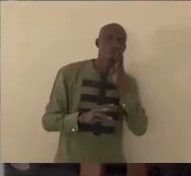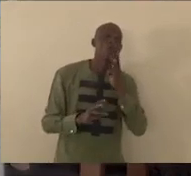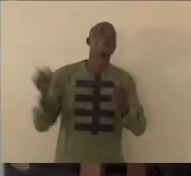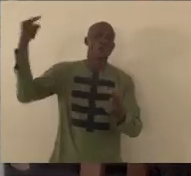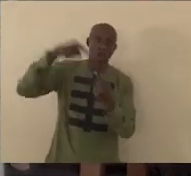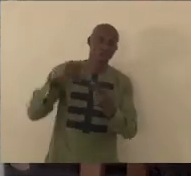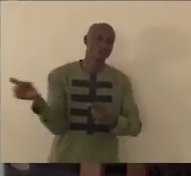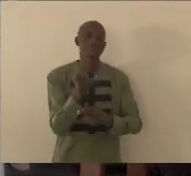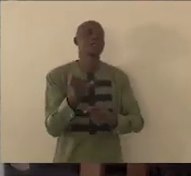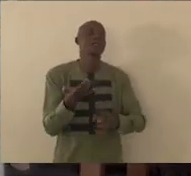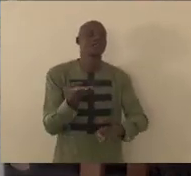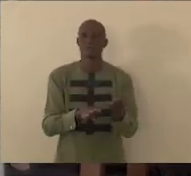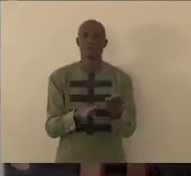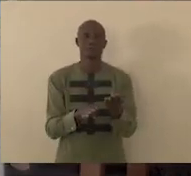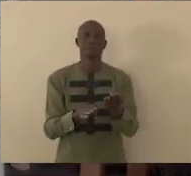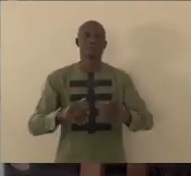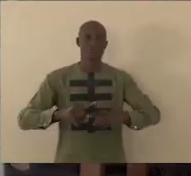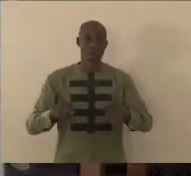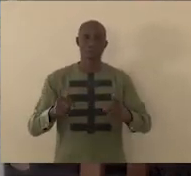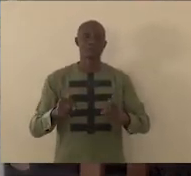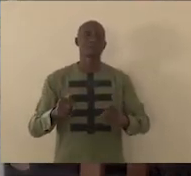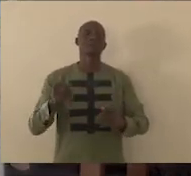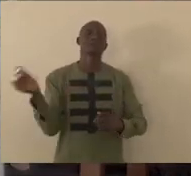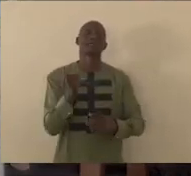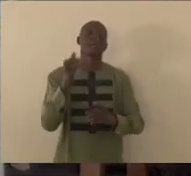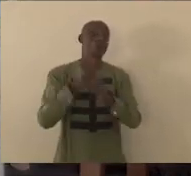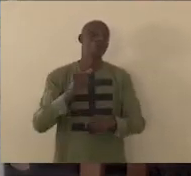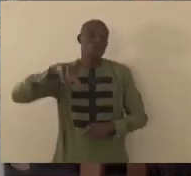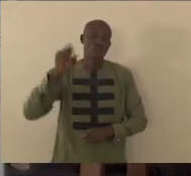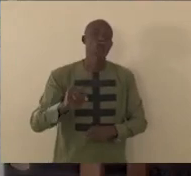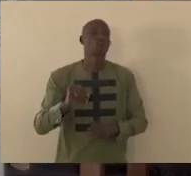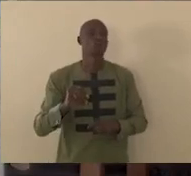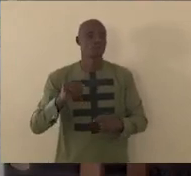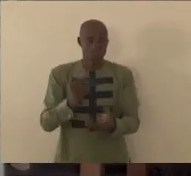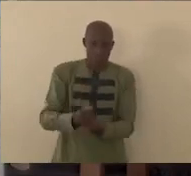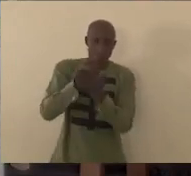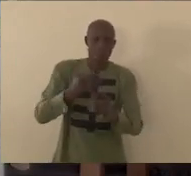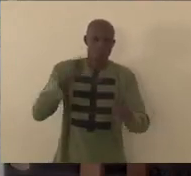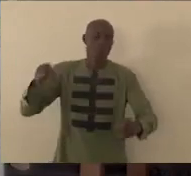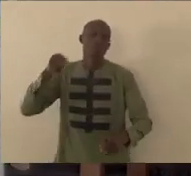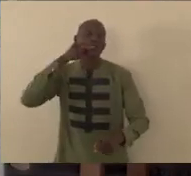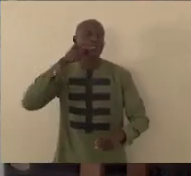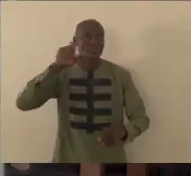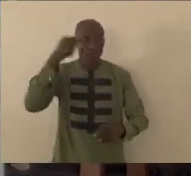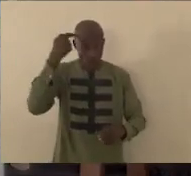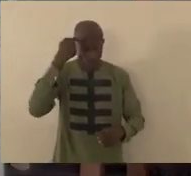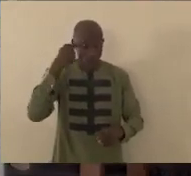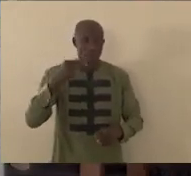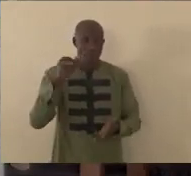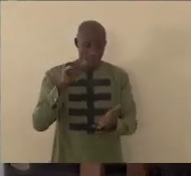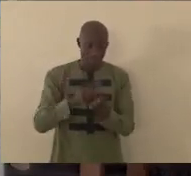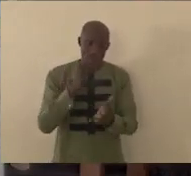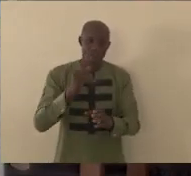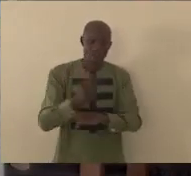wailed until they breathed their last, but they got no help from the Nigerian government that is constitutionally obligated